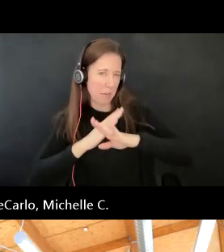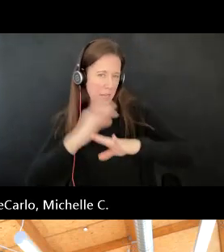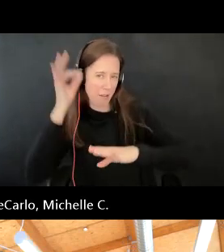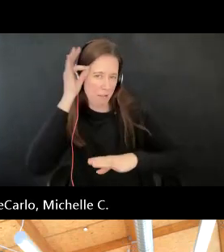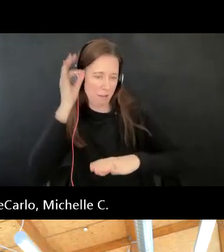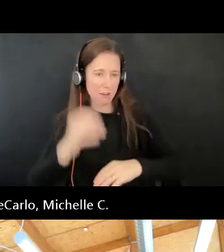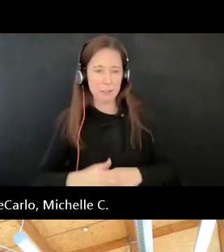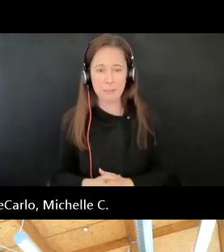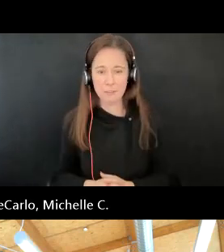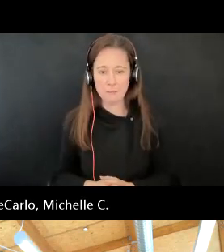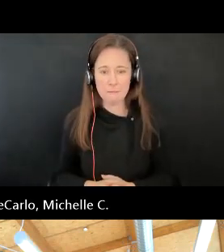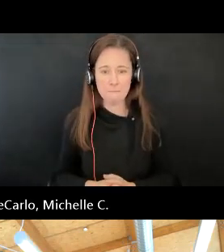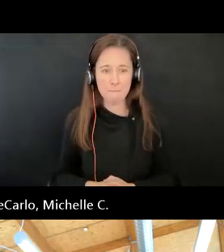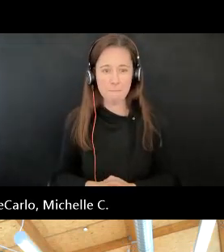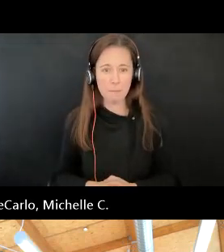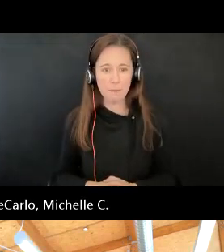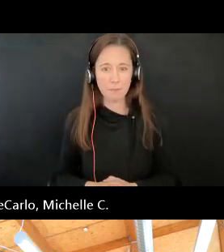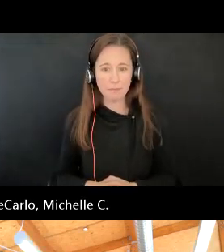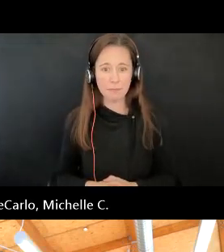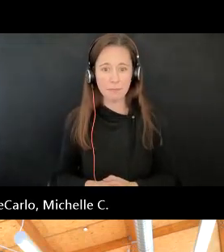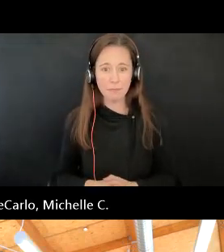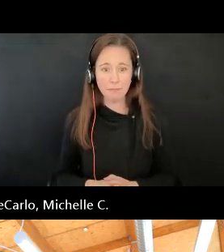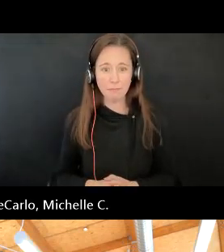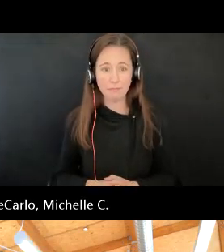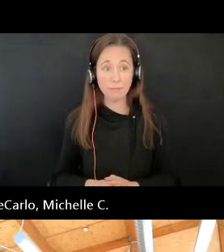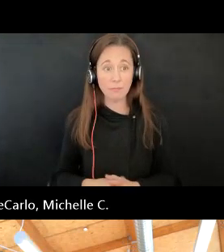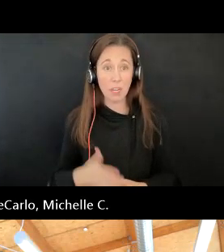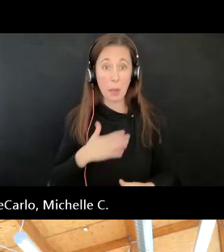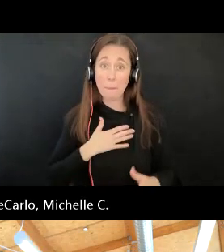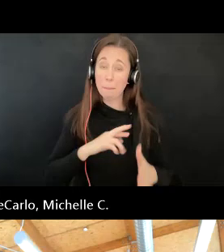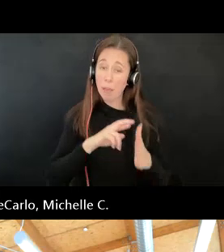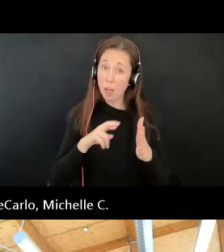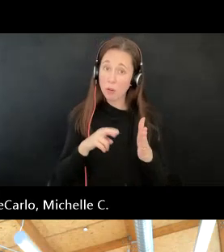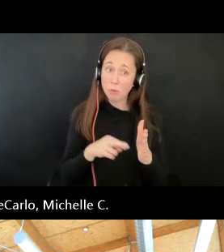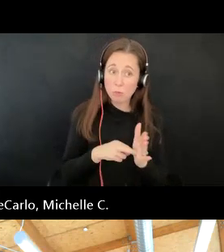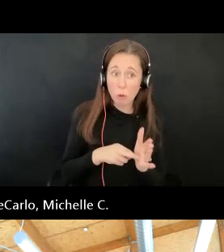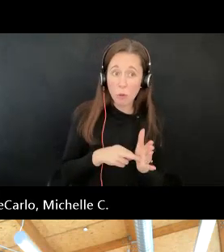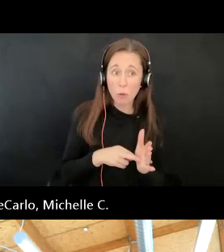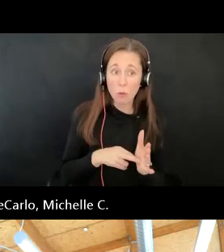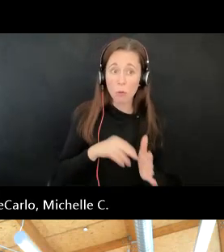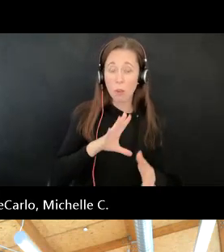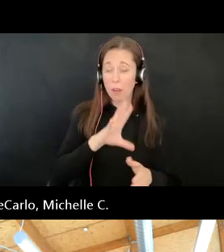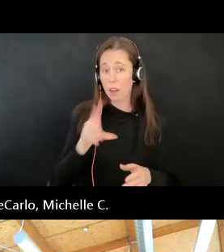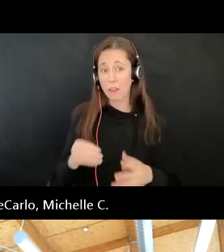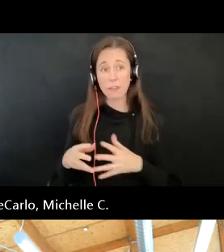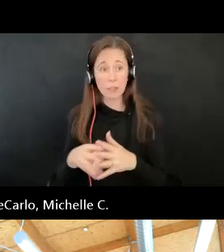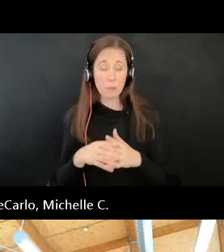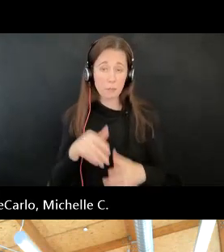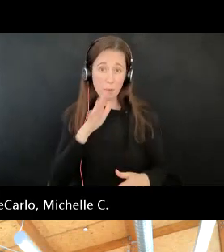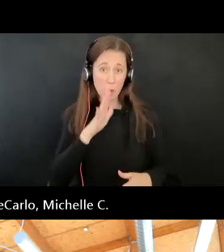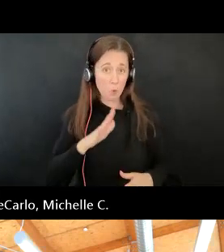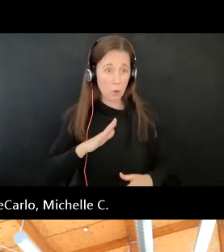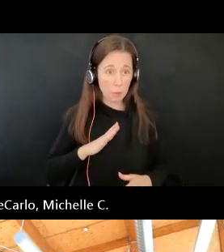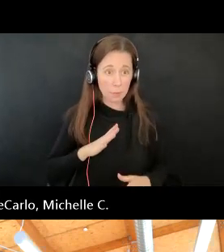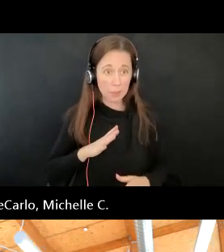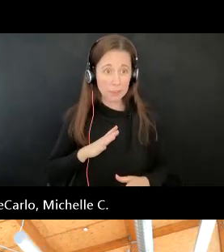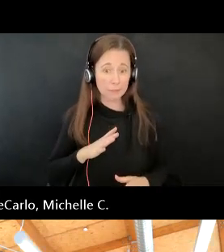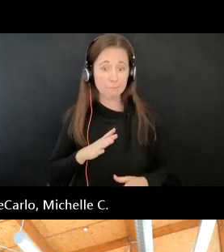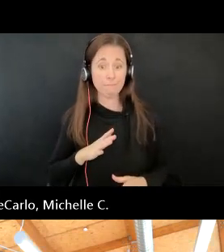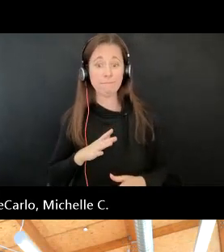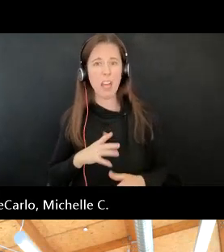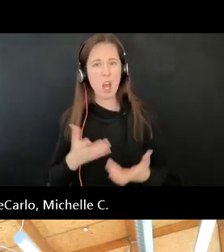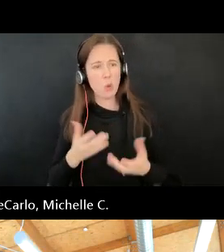Last but not least, in my role as an African American woman from the Eastern Shore, teaching students from all across the